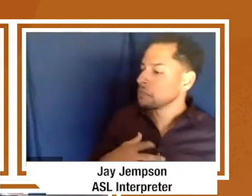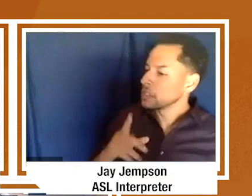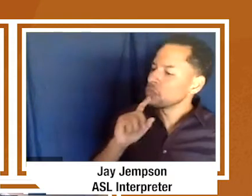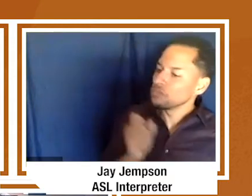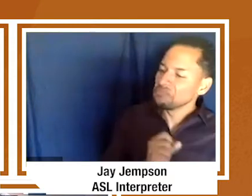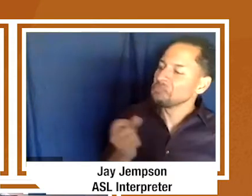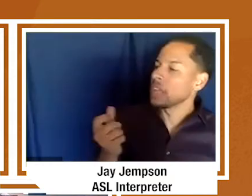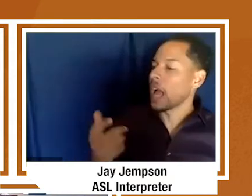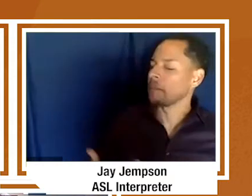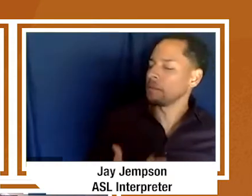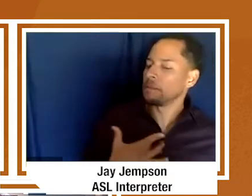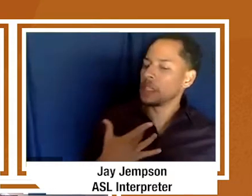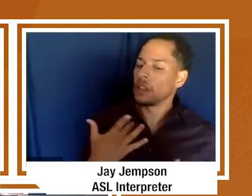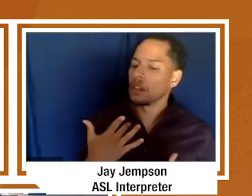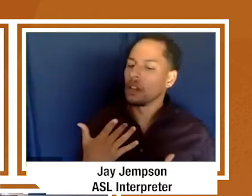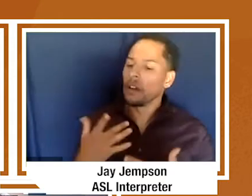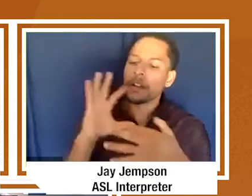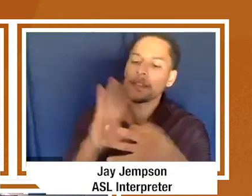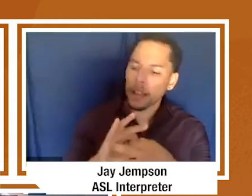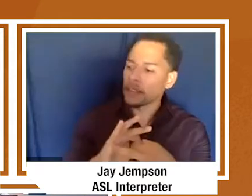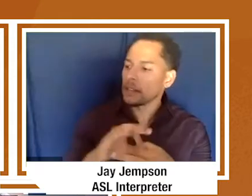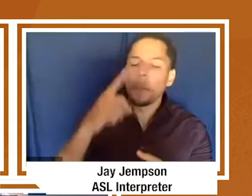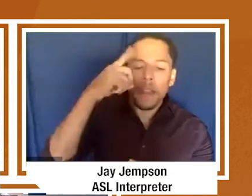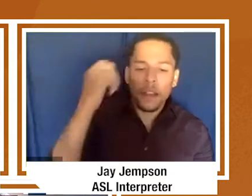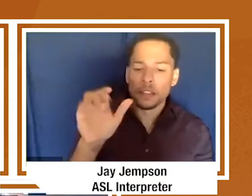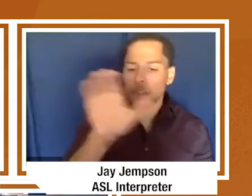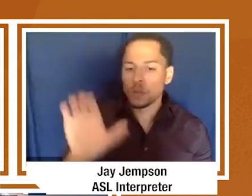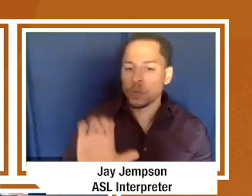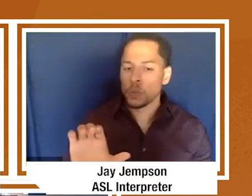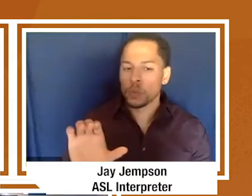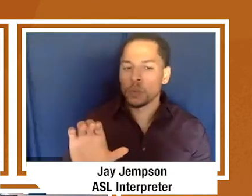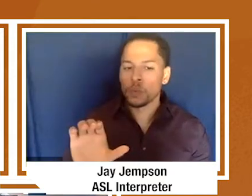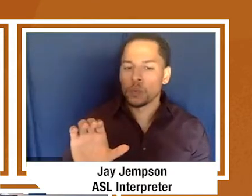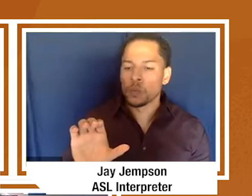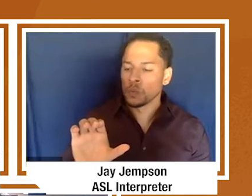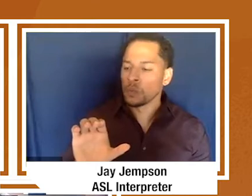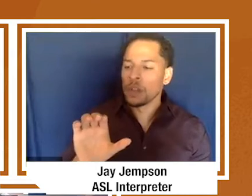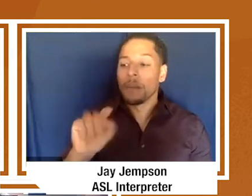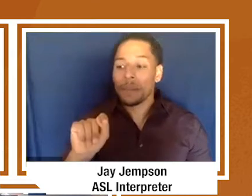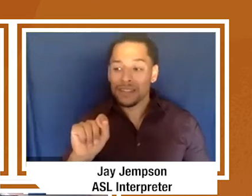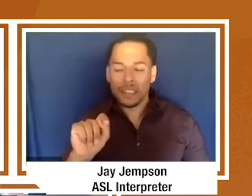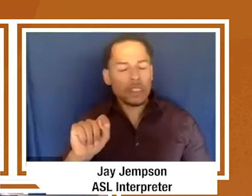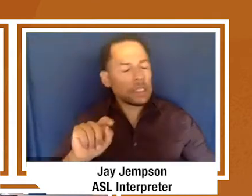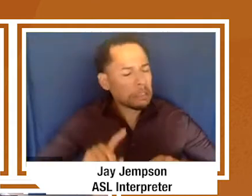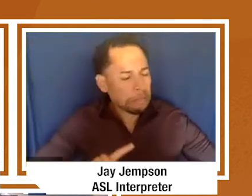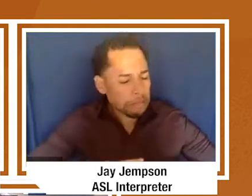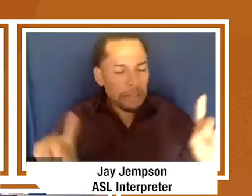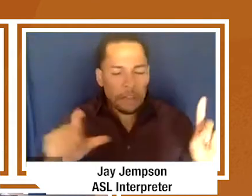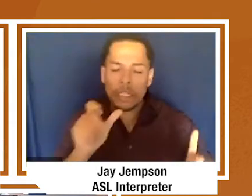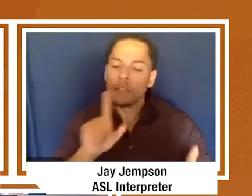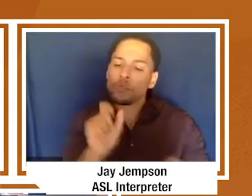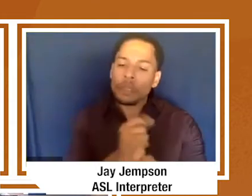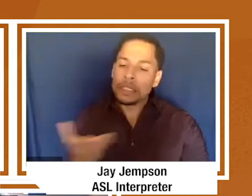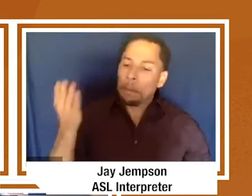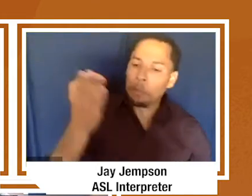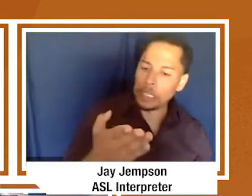connected thanks to things like Zoom with international colleagues, but not being there physically in person makes a big